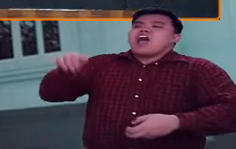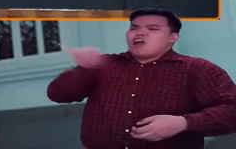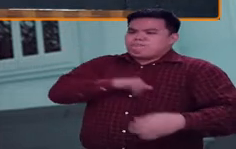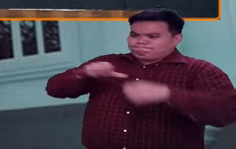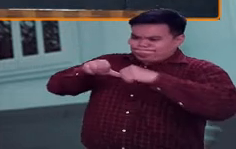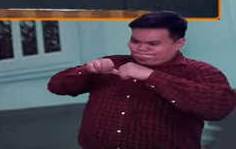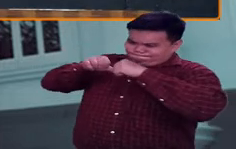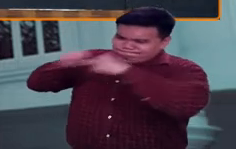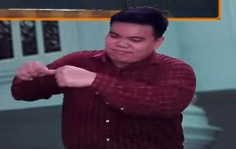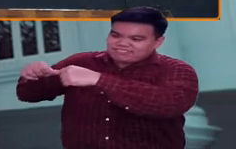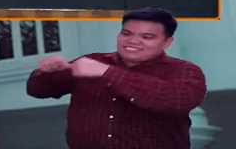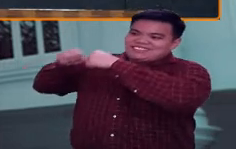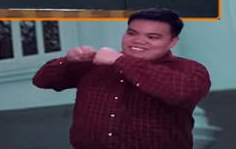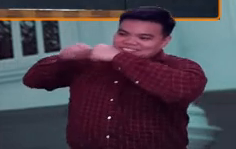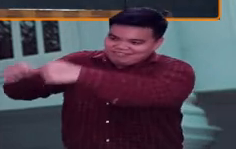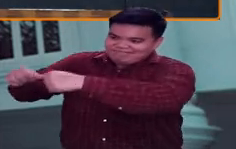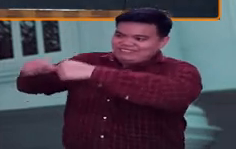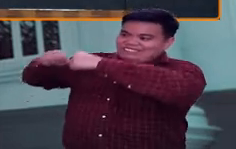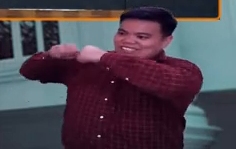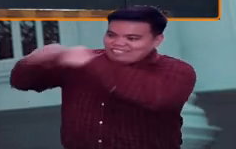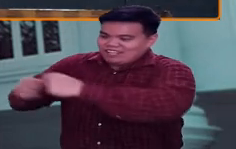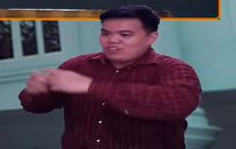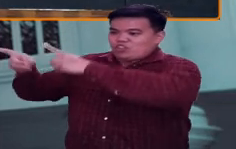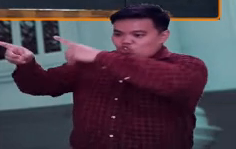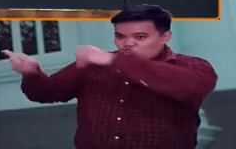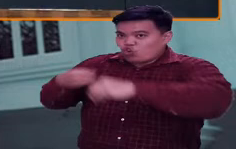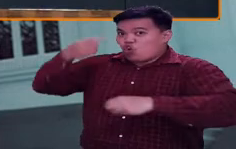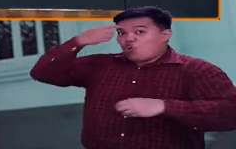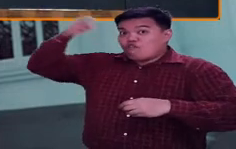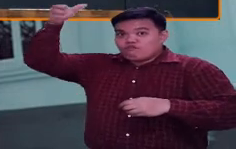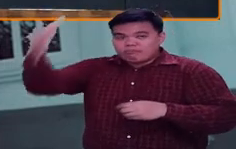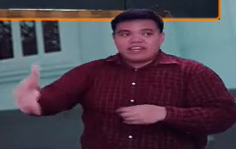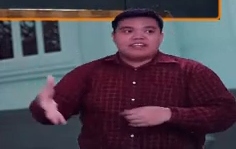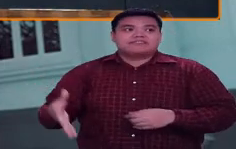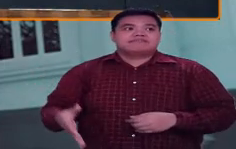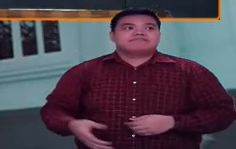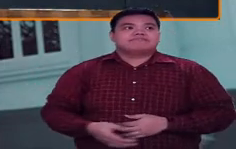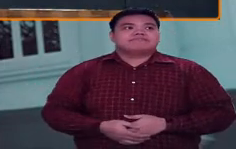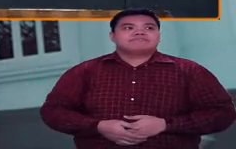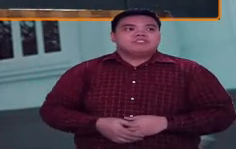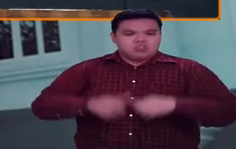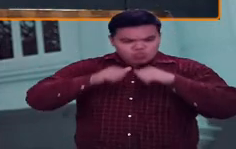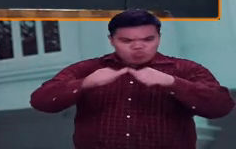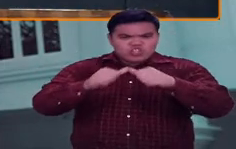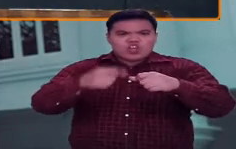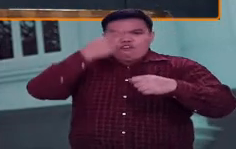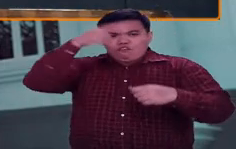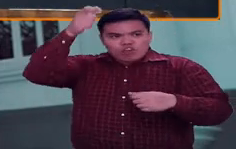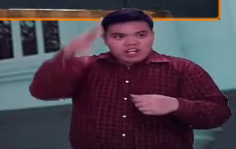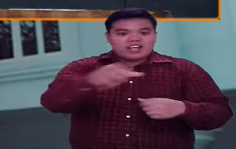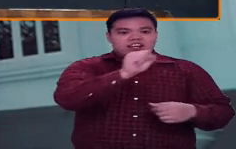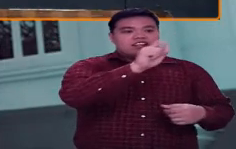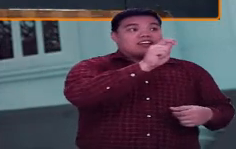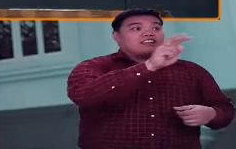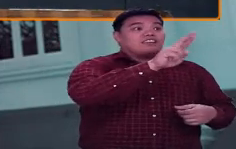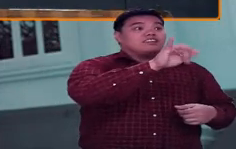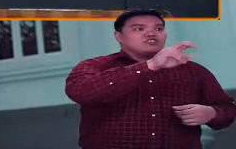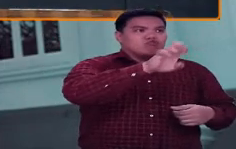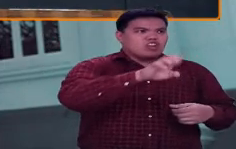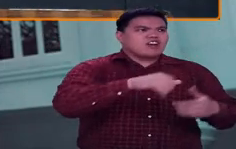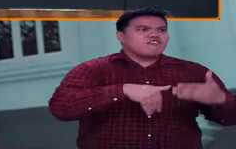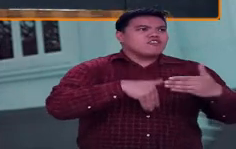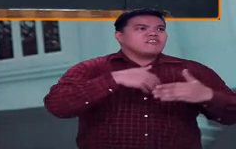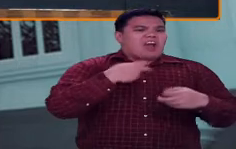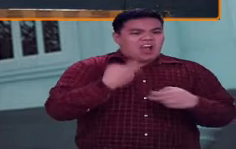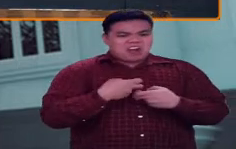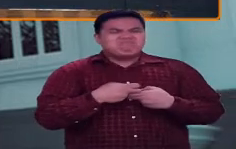to persist and endeavor to do something for God. Amen. That's what it means to strive. That